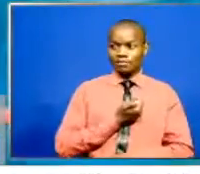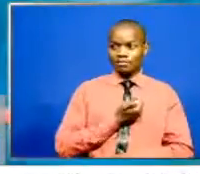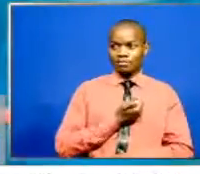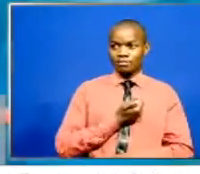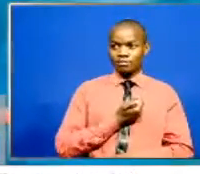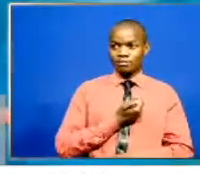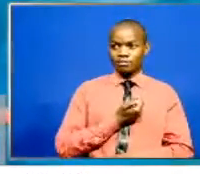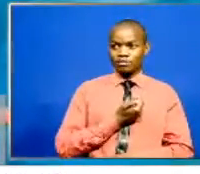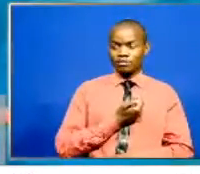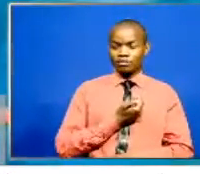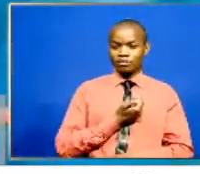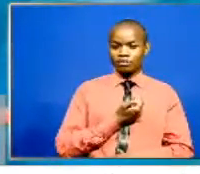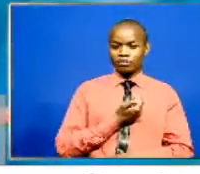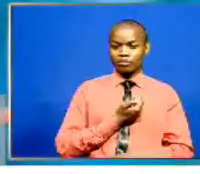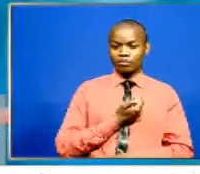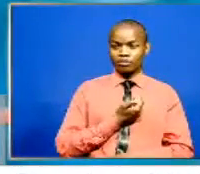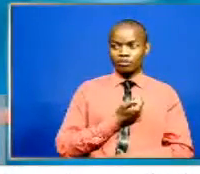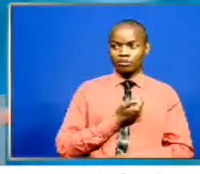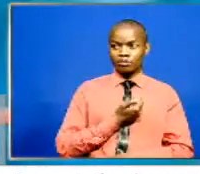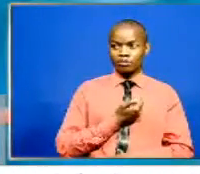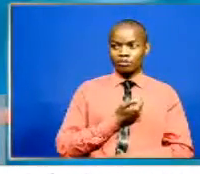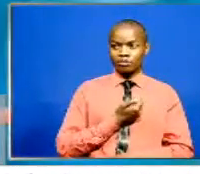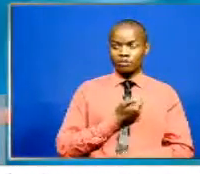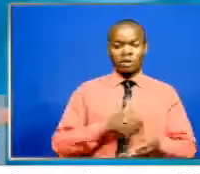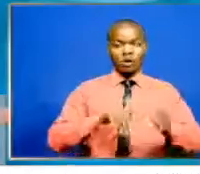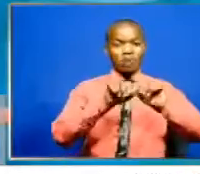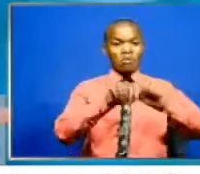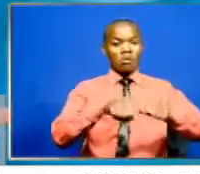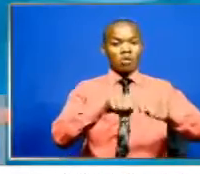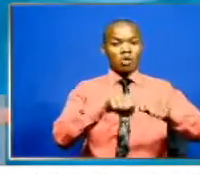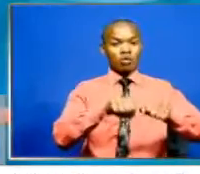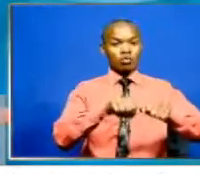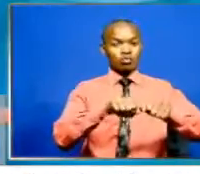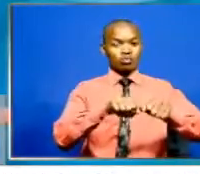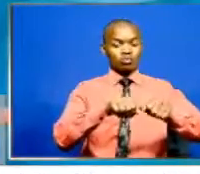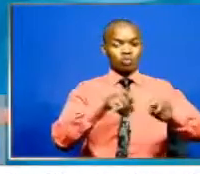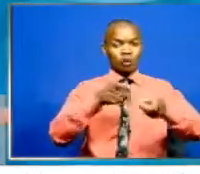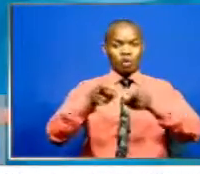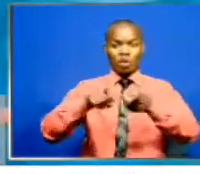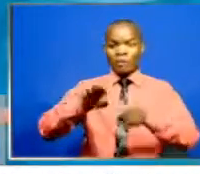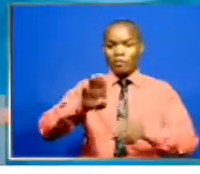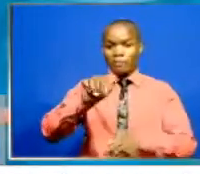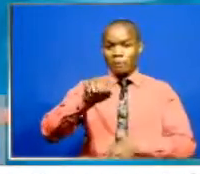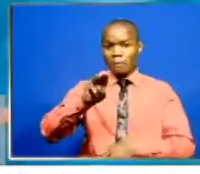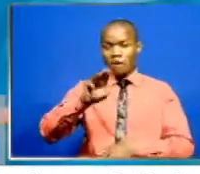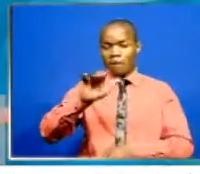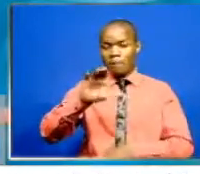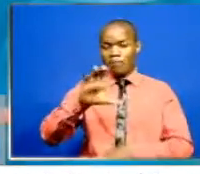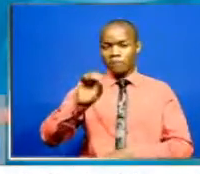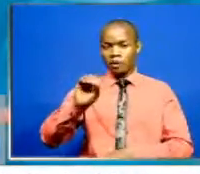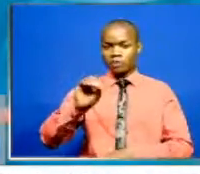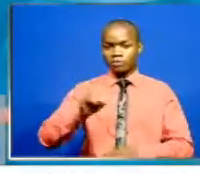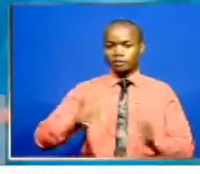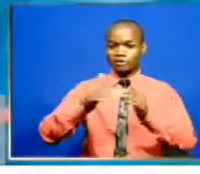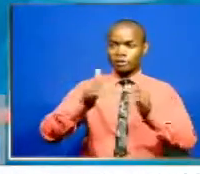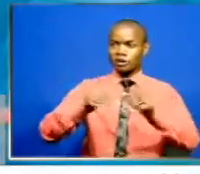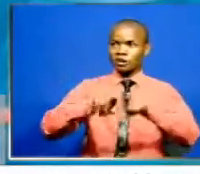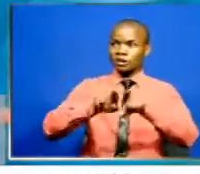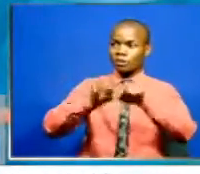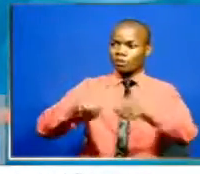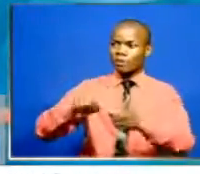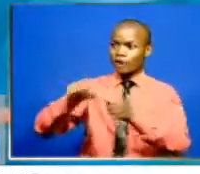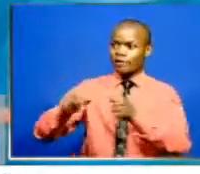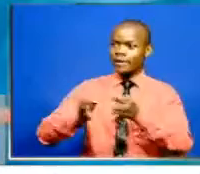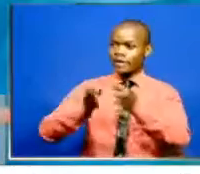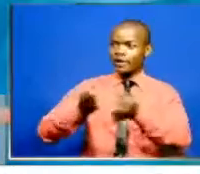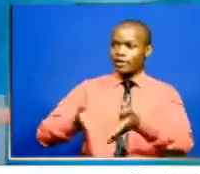to reinforce, to enforce the Bamako Convention, mm-hmm, to avoid, you know, if we look at the waste that